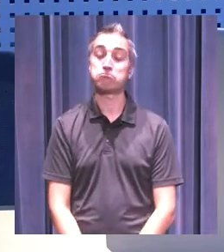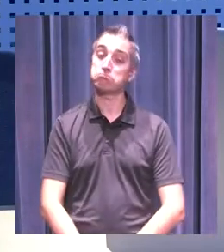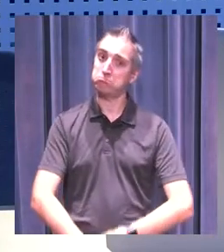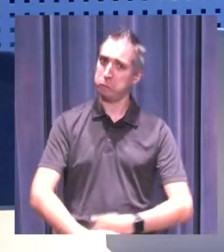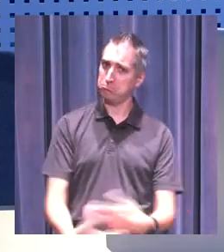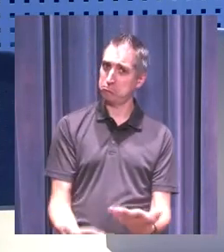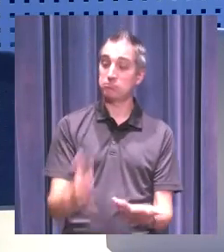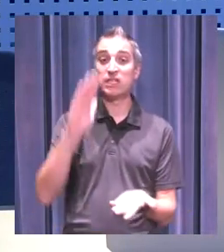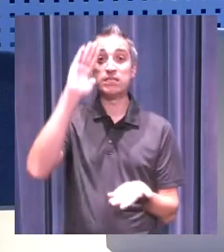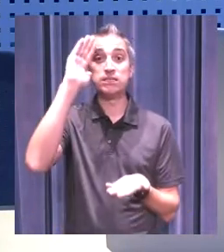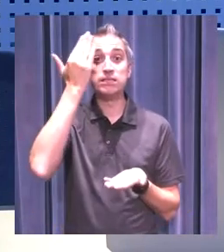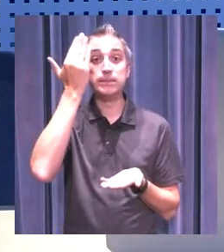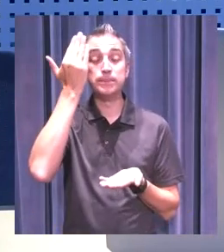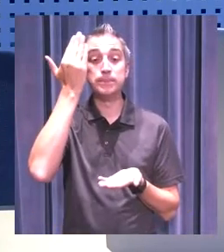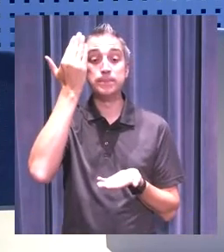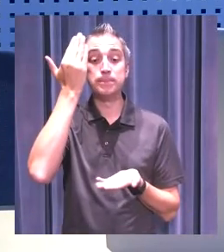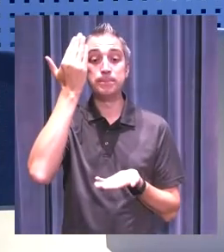seem